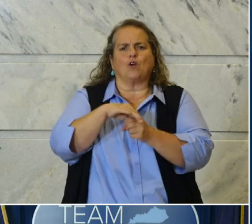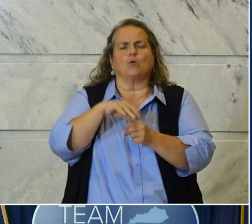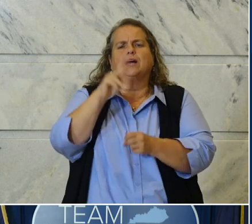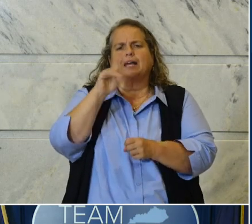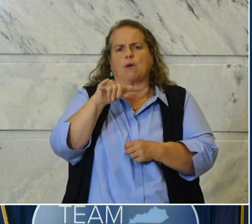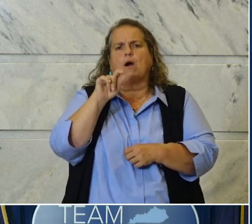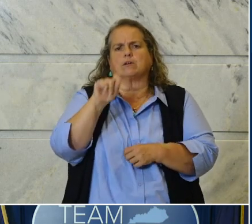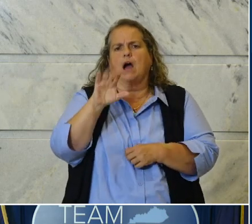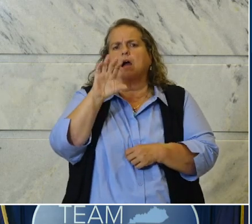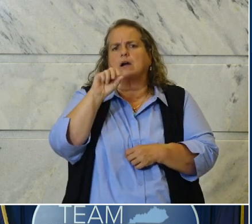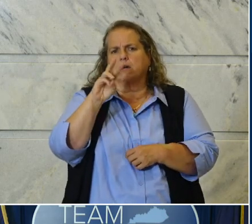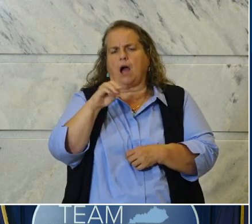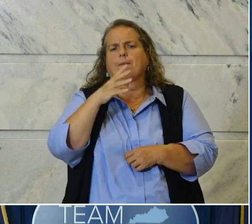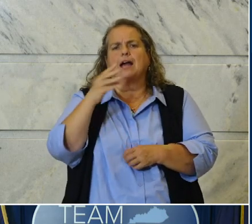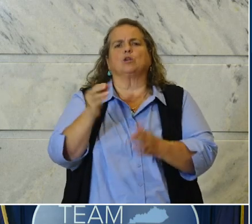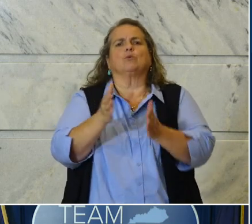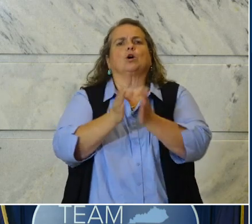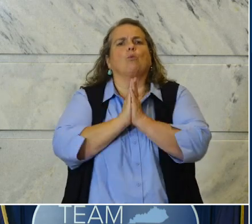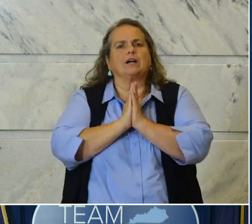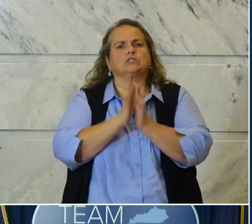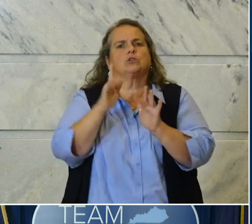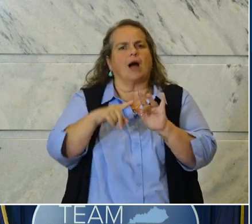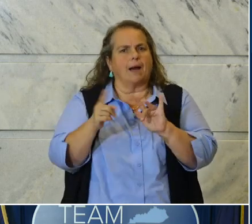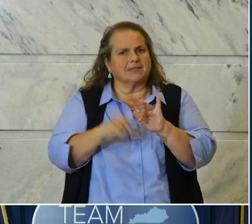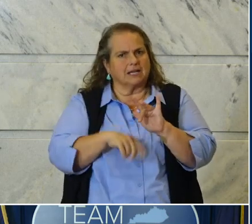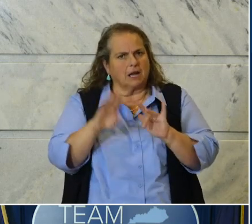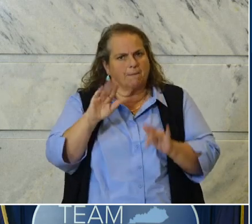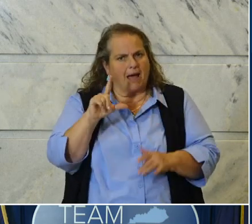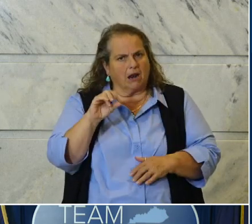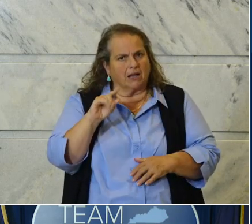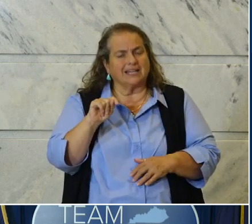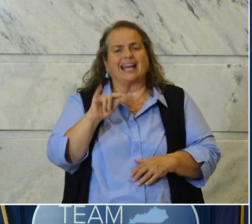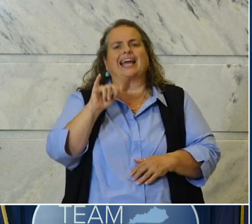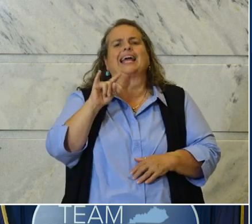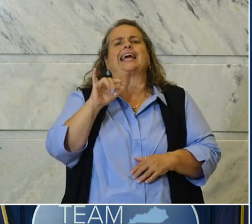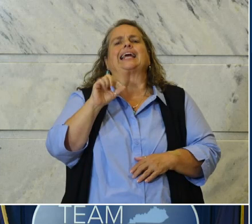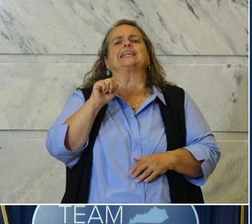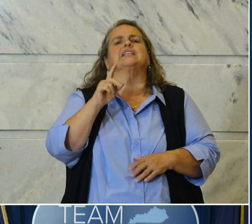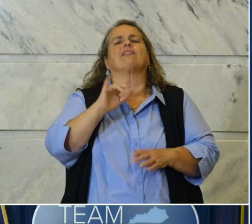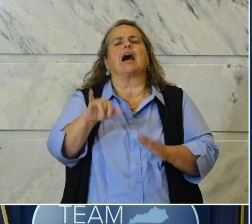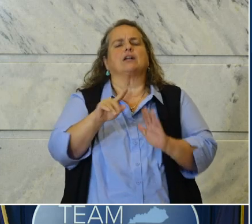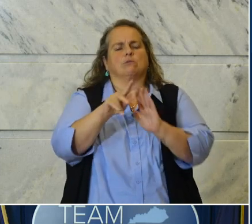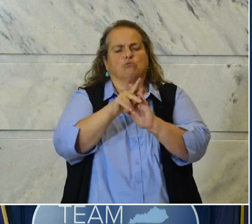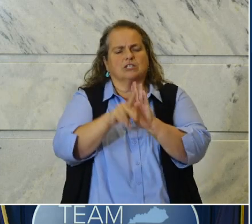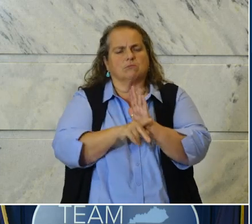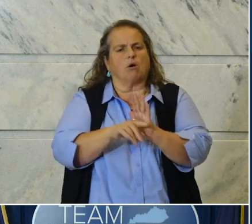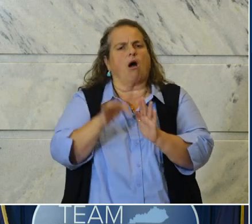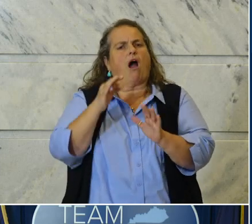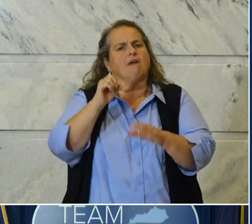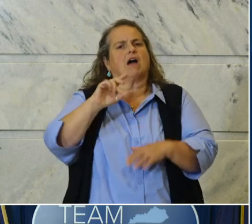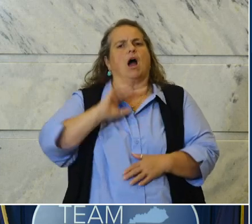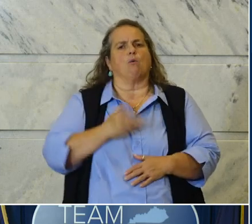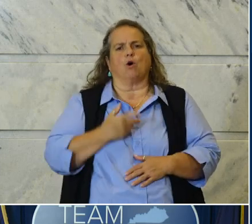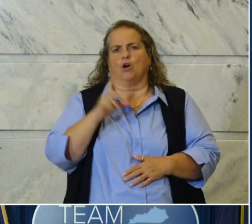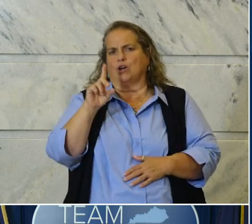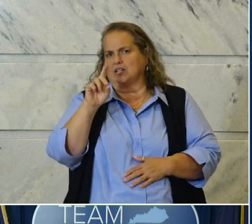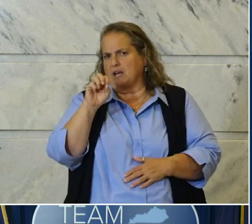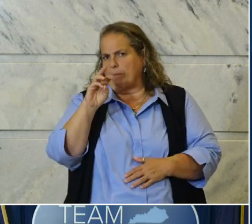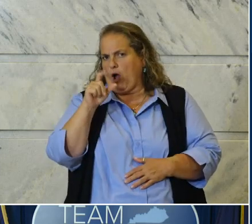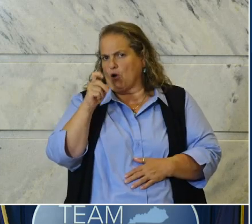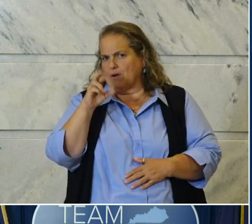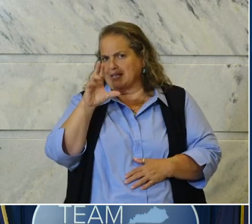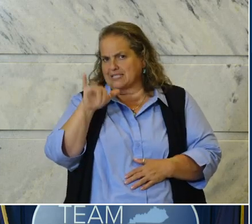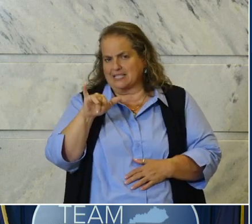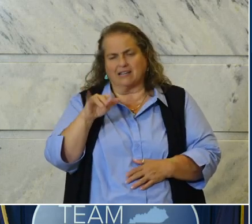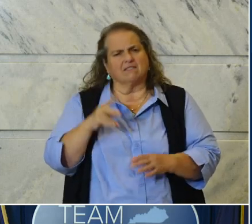govoteky.com and request your absentee ballot. This is the bedrock principle of democracy. And while some of the rhetoric